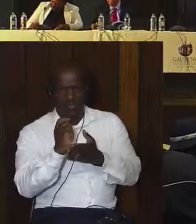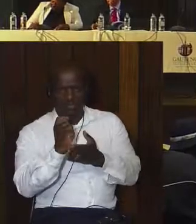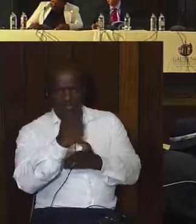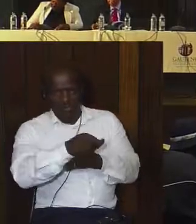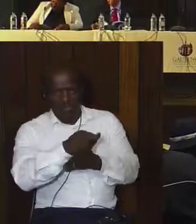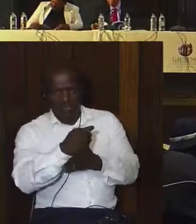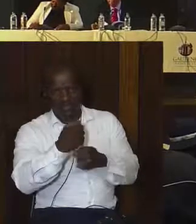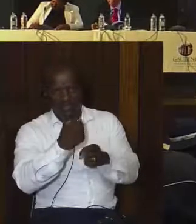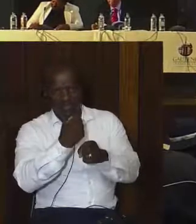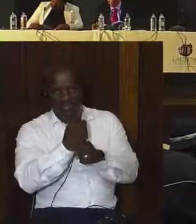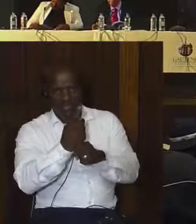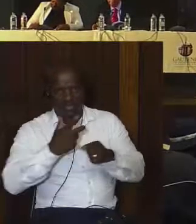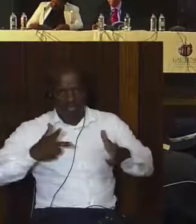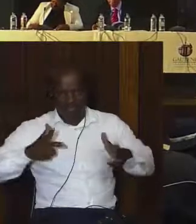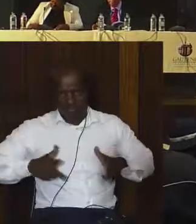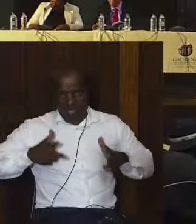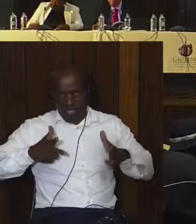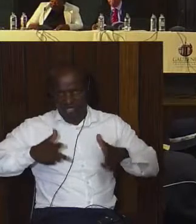understood correctly.